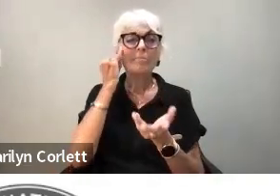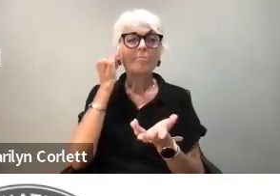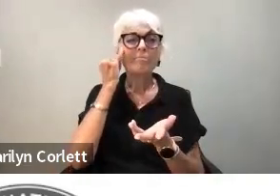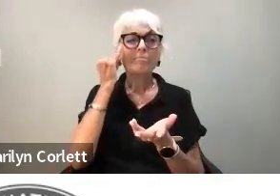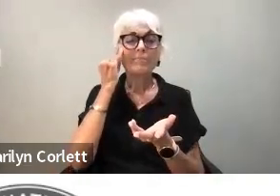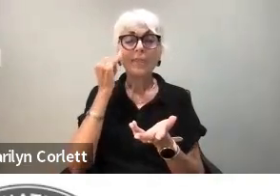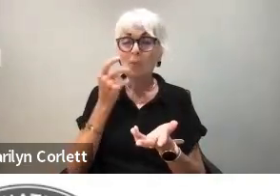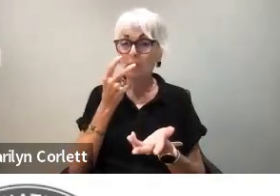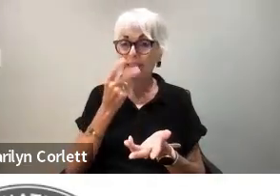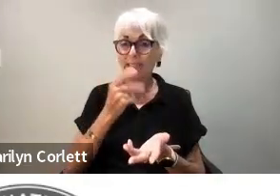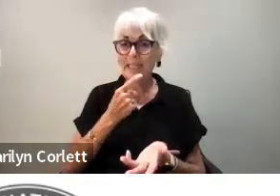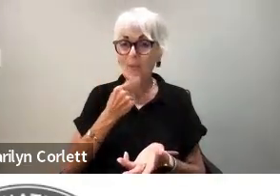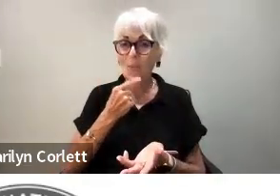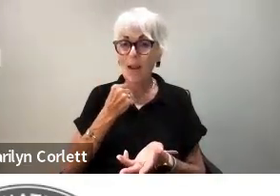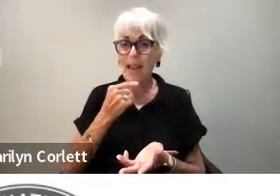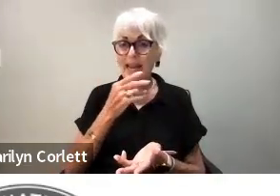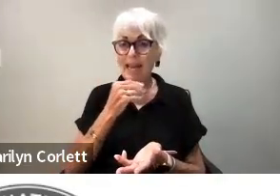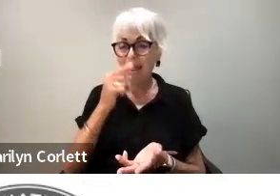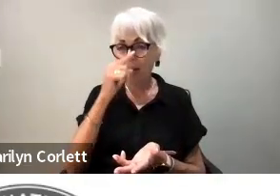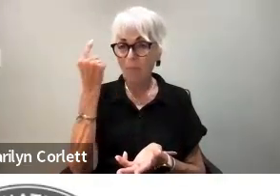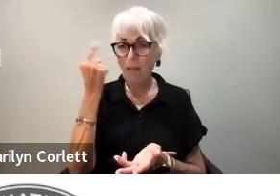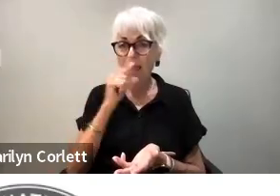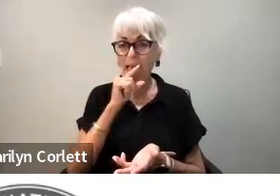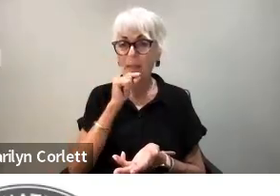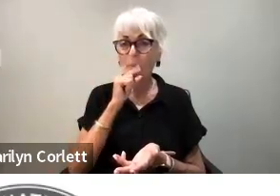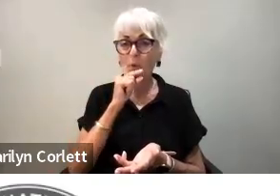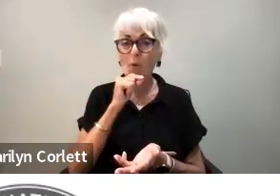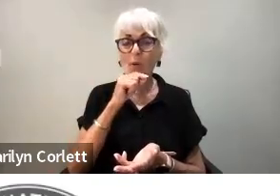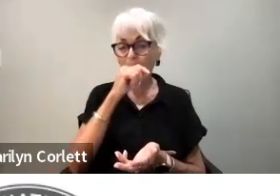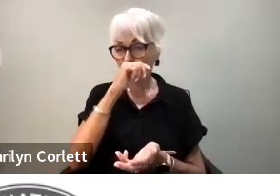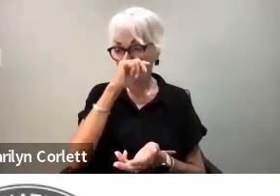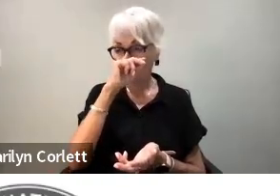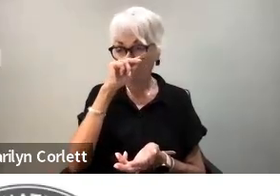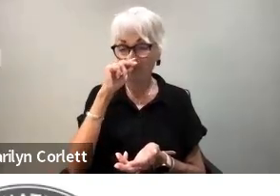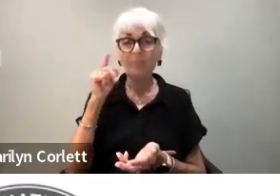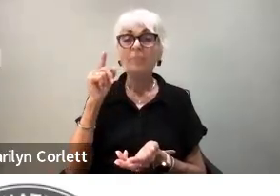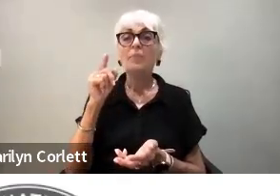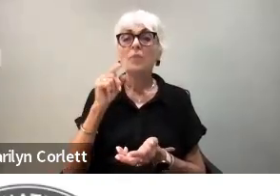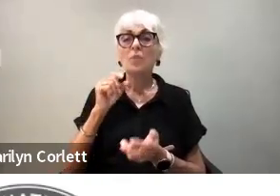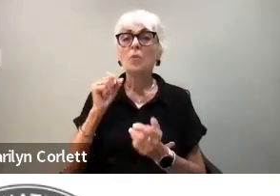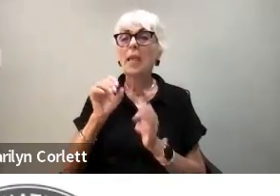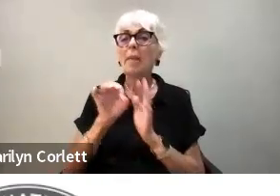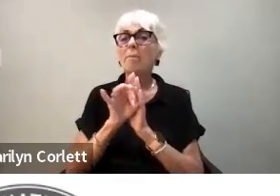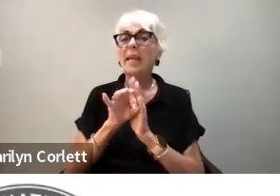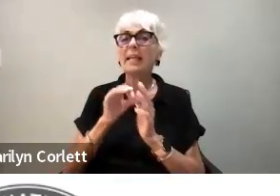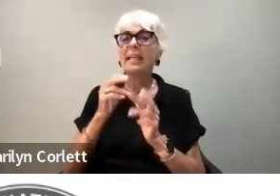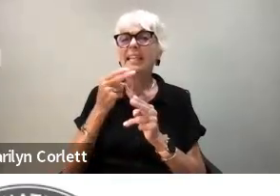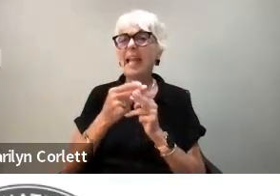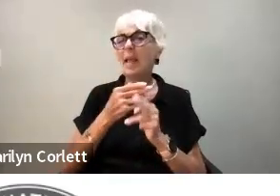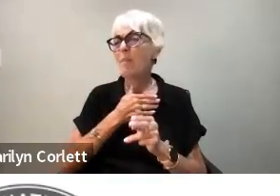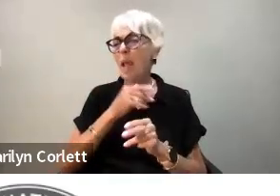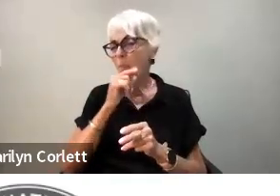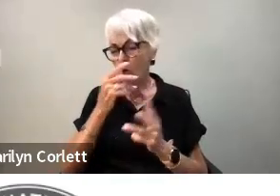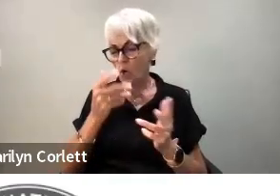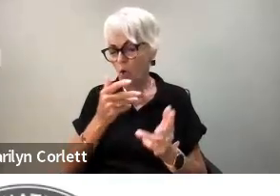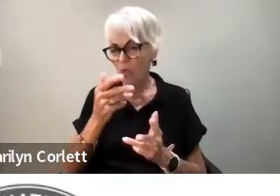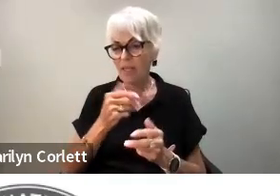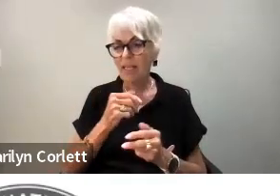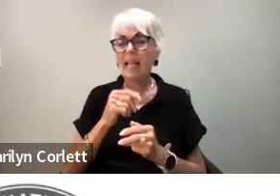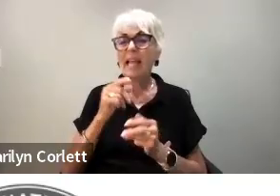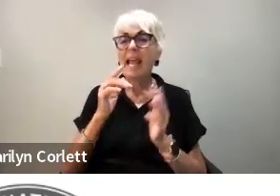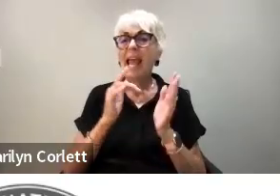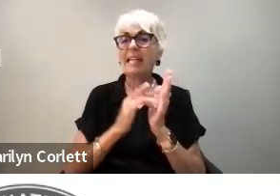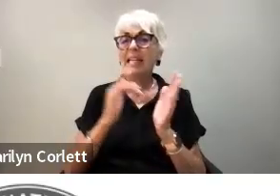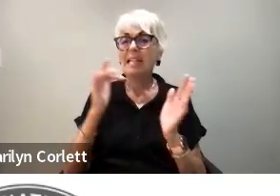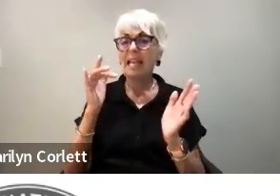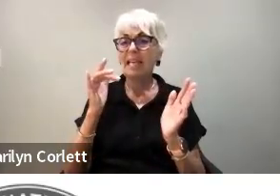a red and black bird, and so you go on there and you can pick, name my bird or whatever. You click on